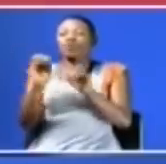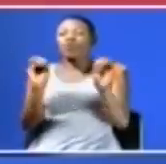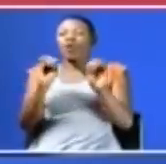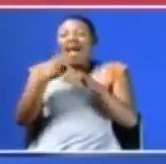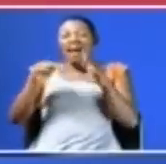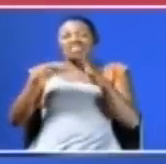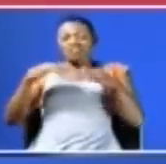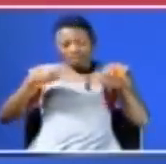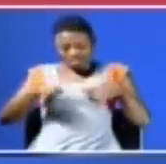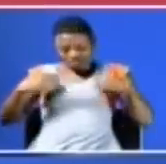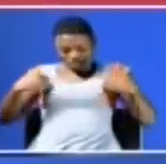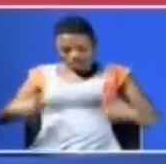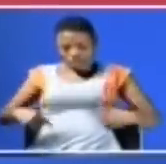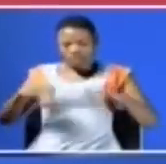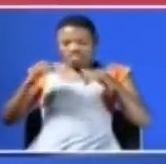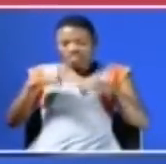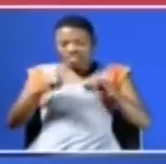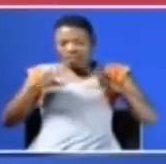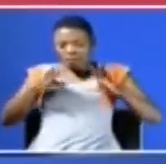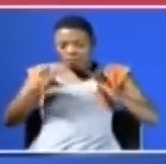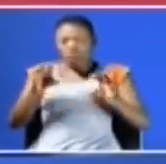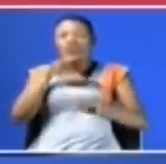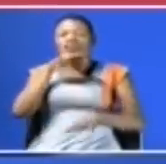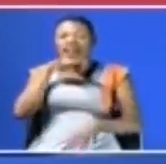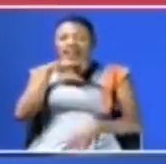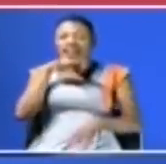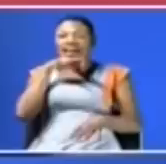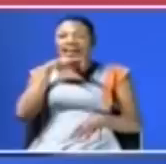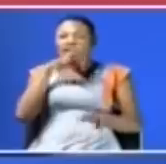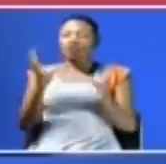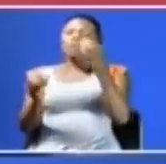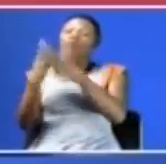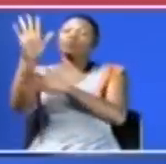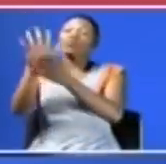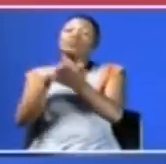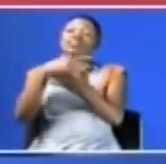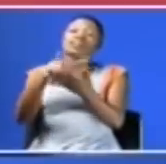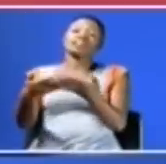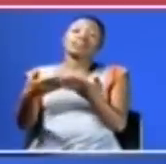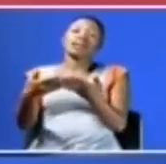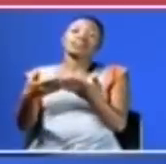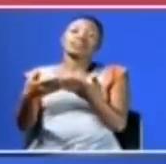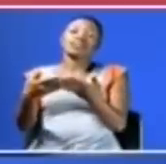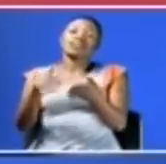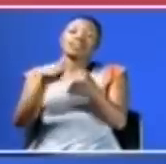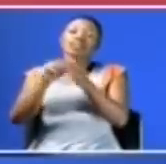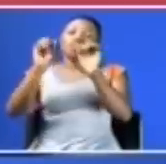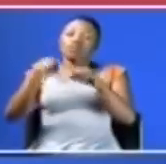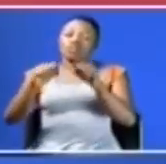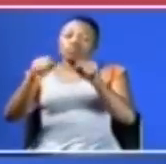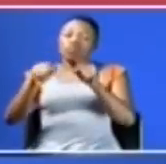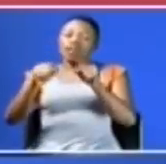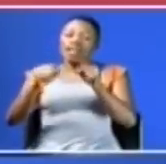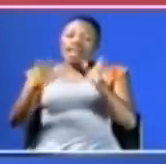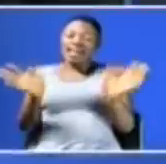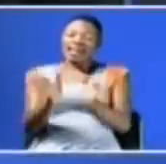very hard. I certainly tried to push the Raila side very hard to set up a structure that would facilitate that kind of dialogue.